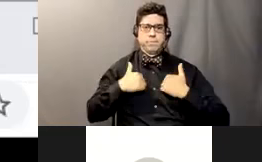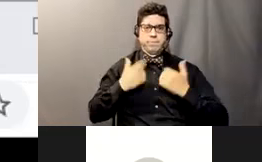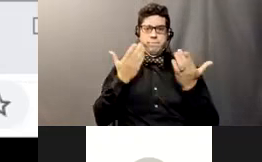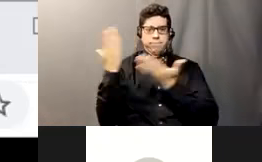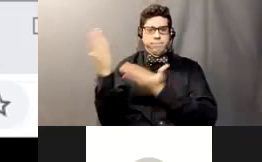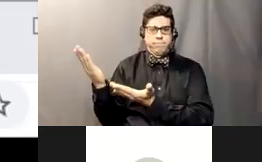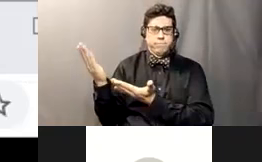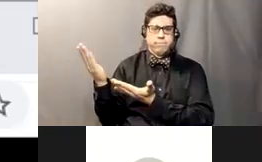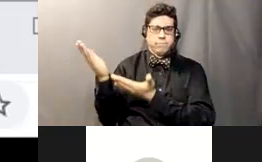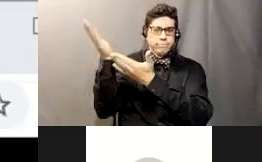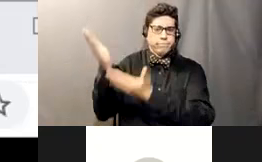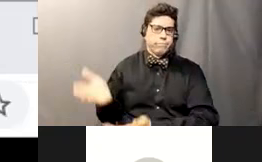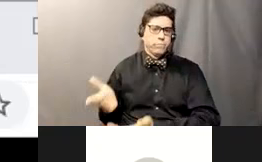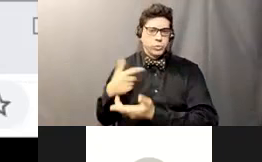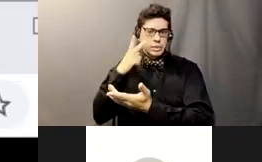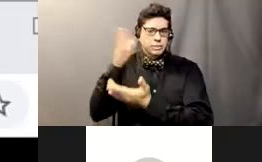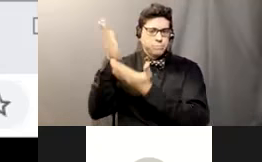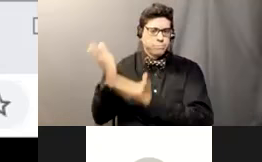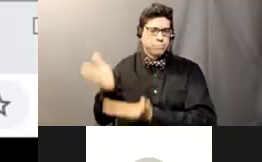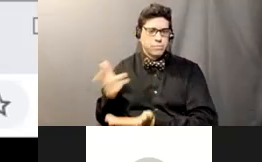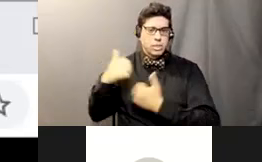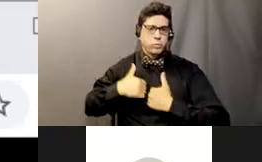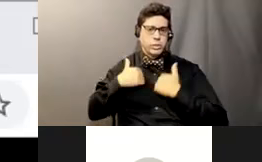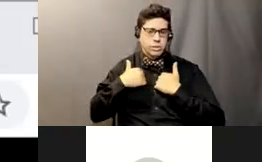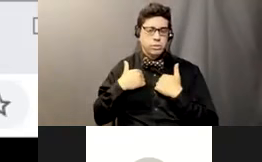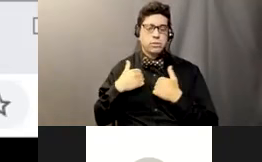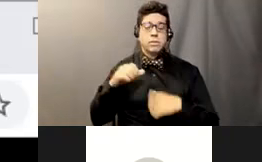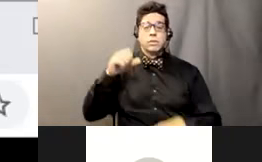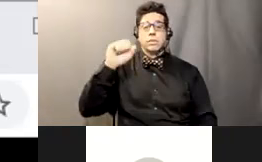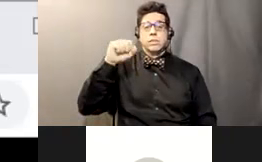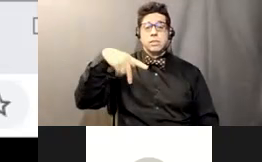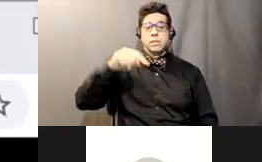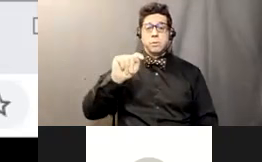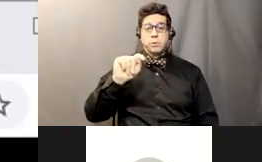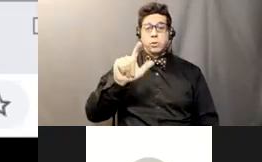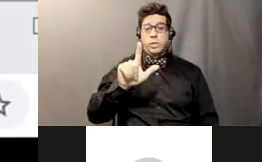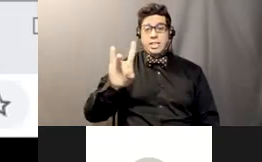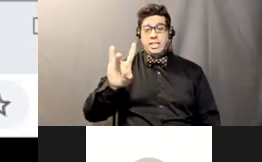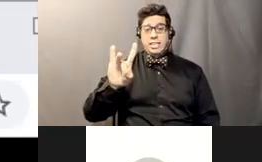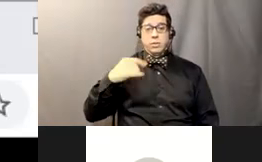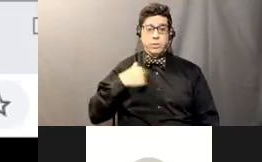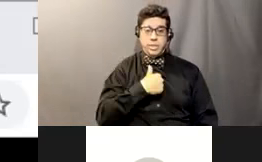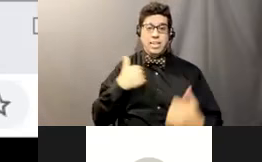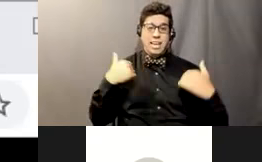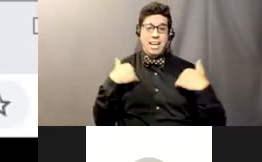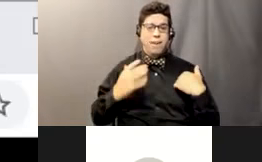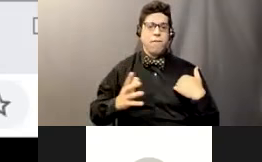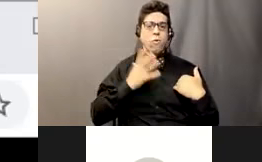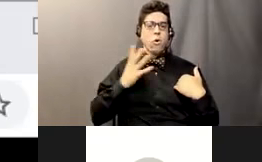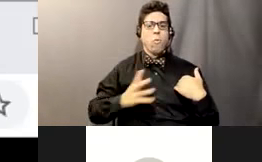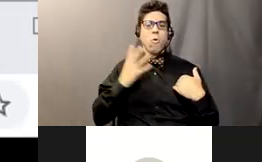are located at. And on September 28th, we actually had a formal opening and ribbon cutting ceremony.